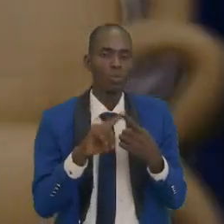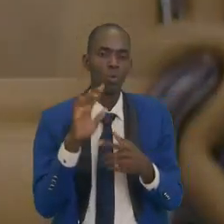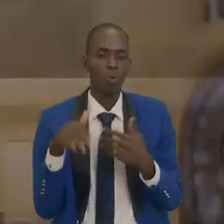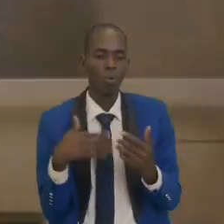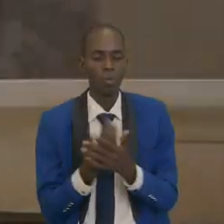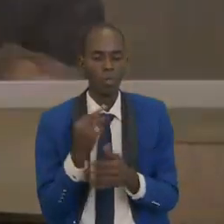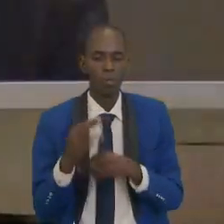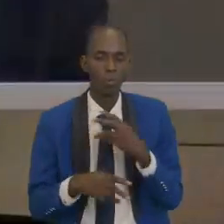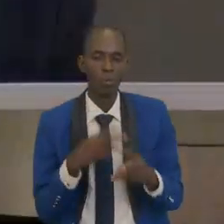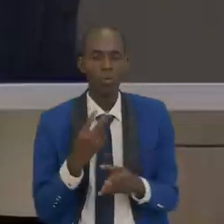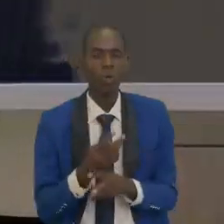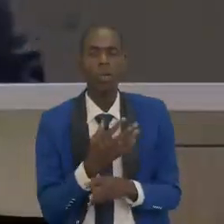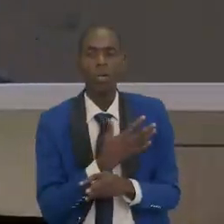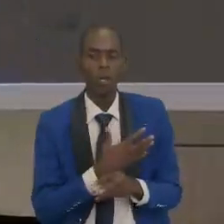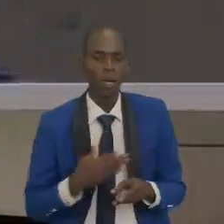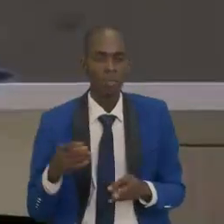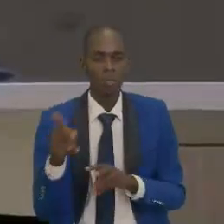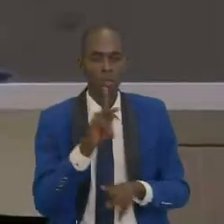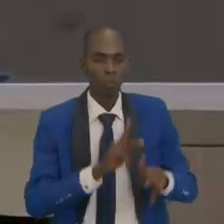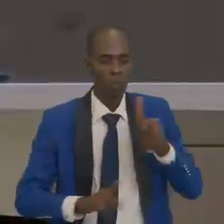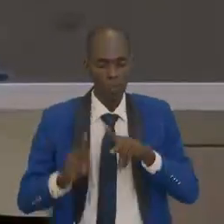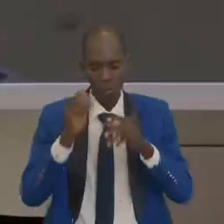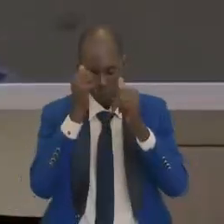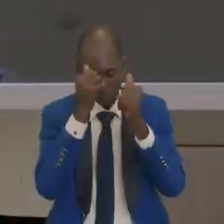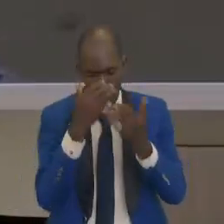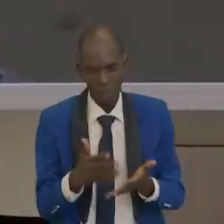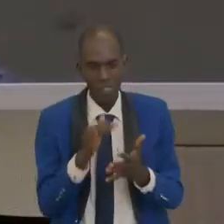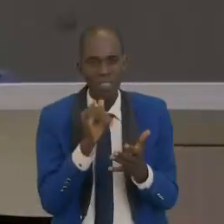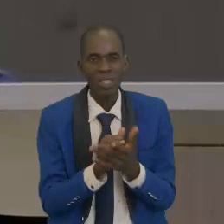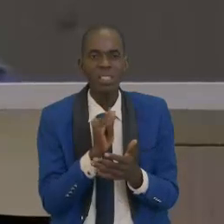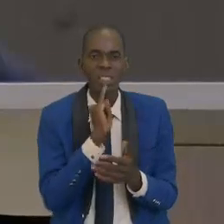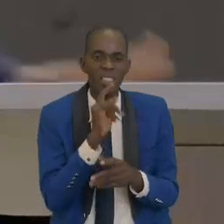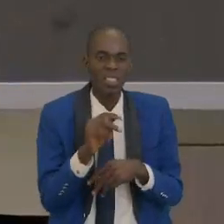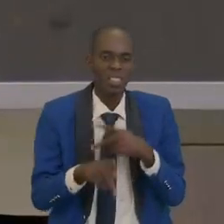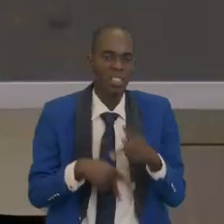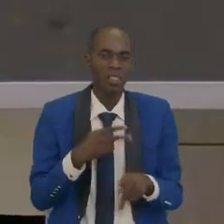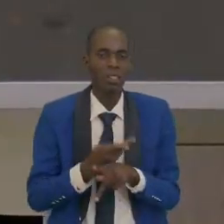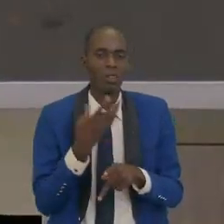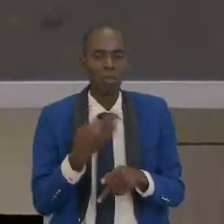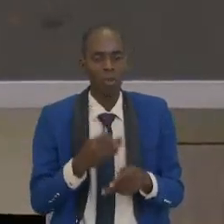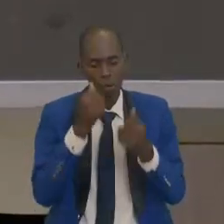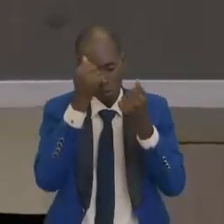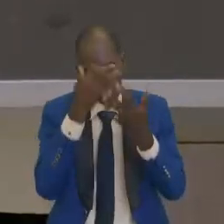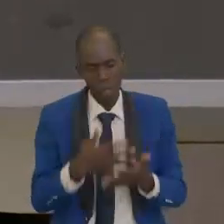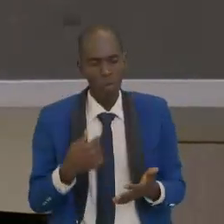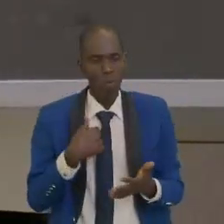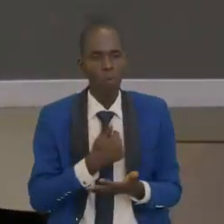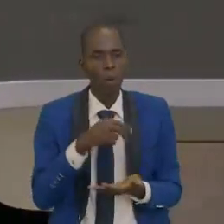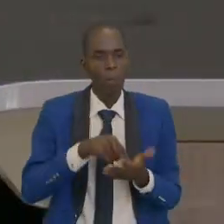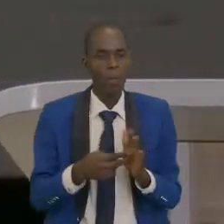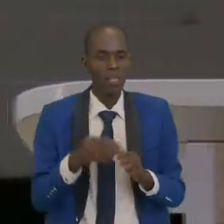the wage that's the kind of obedience we're talking about in these latter